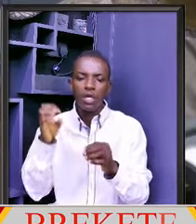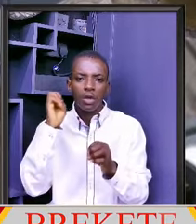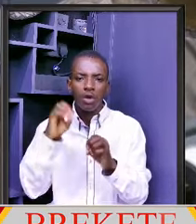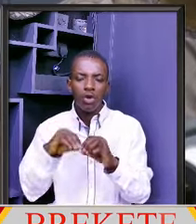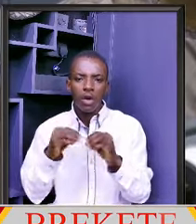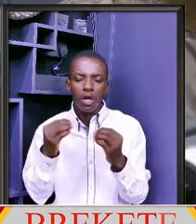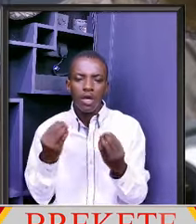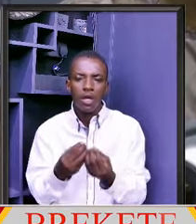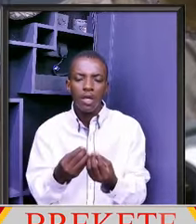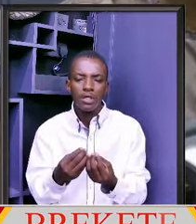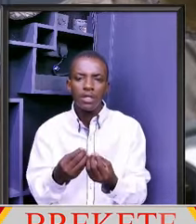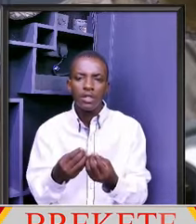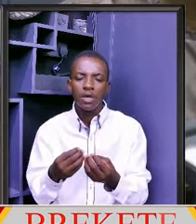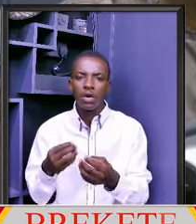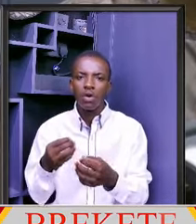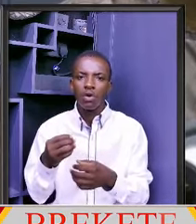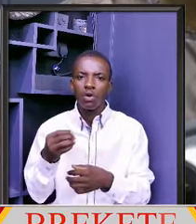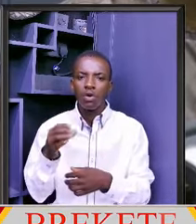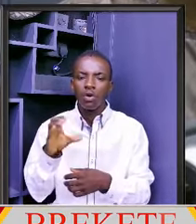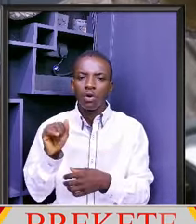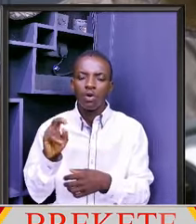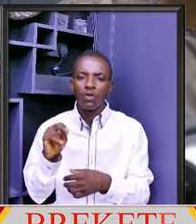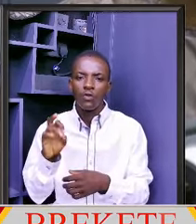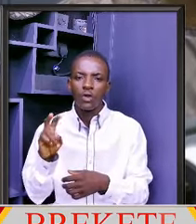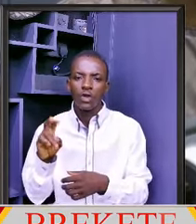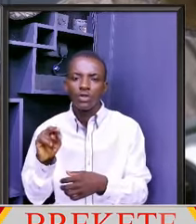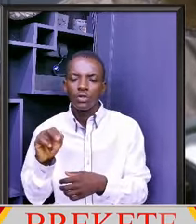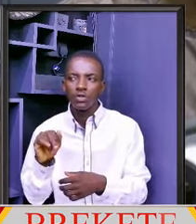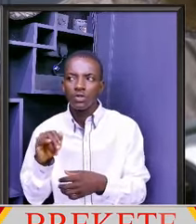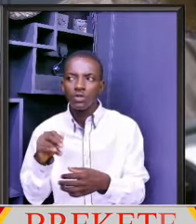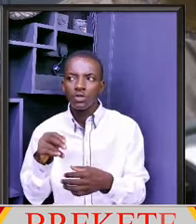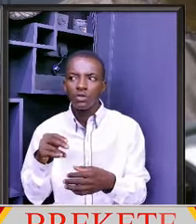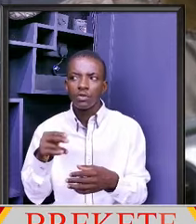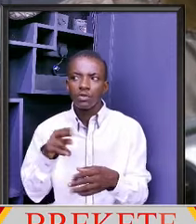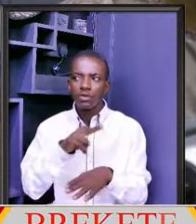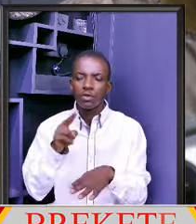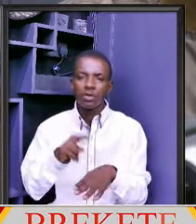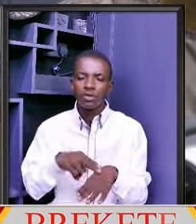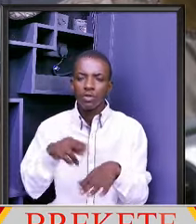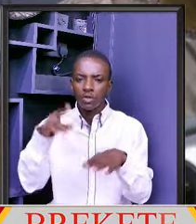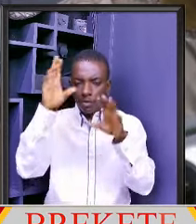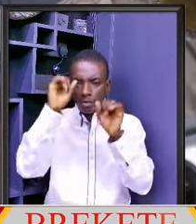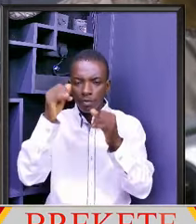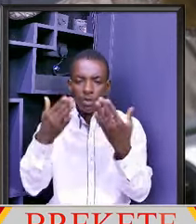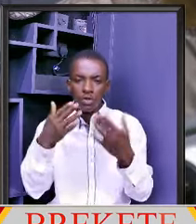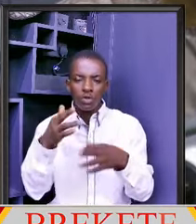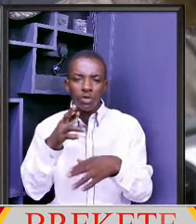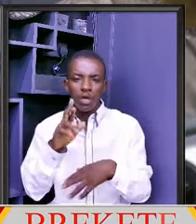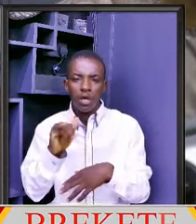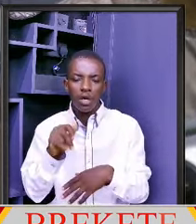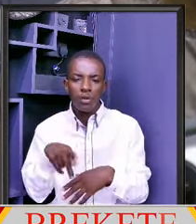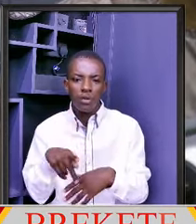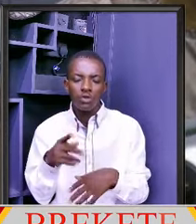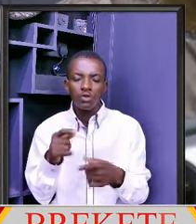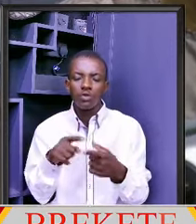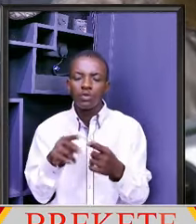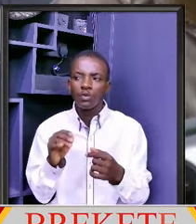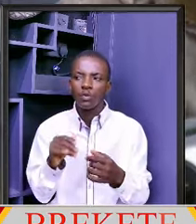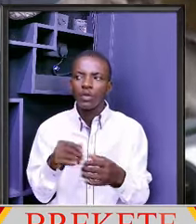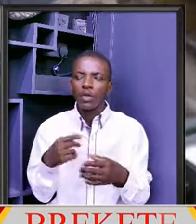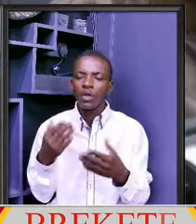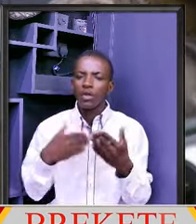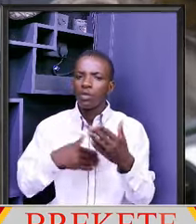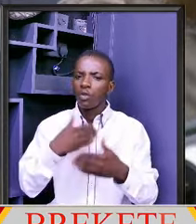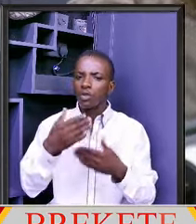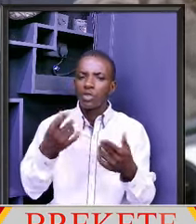organized convention, the national president. May so rest in peace, Babangida Shehu Mehula. And on the process, I came, I